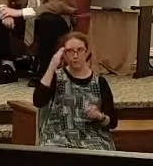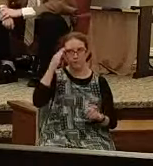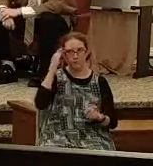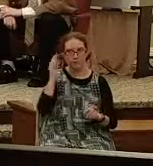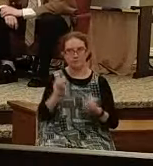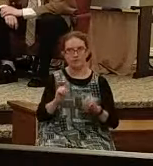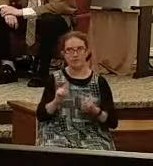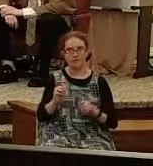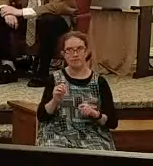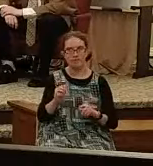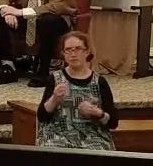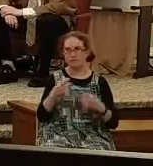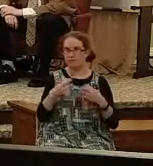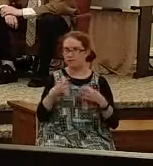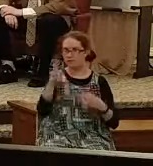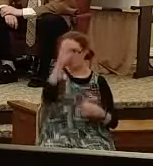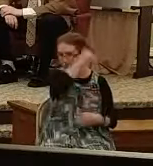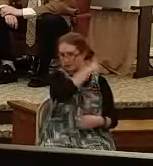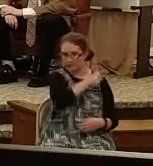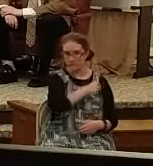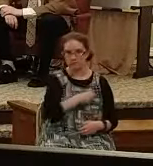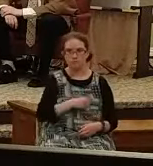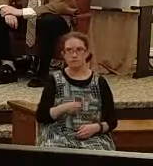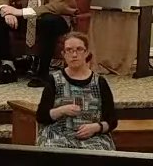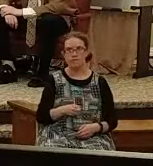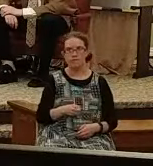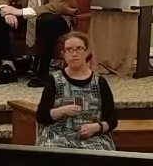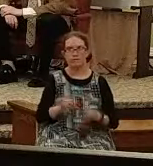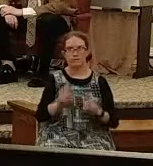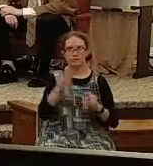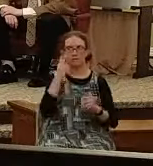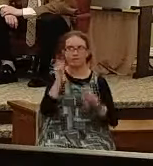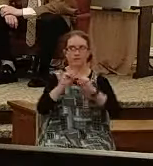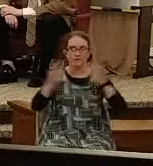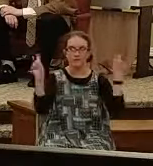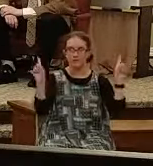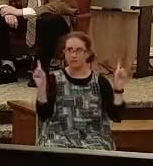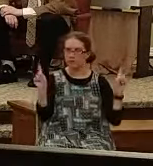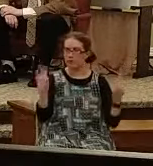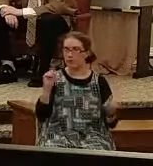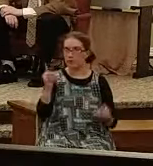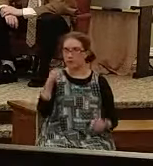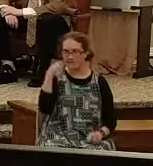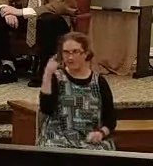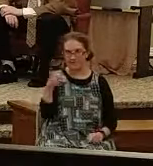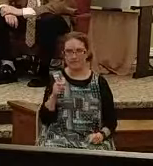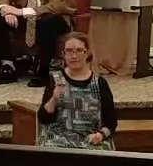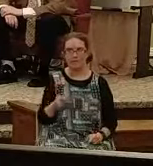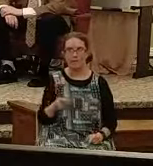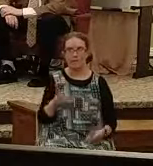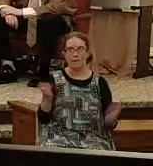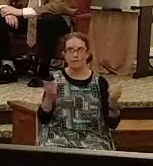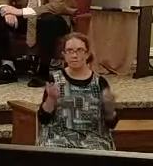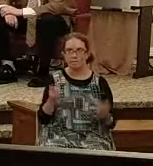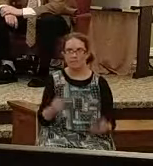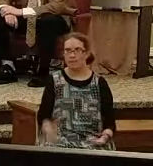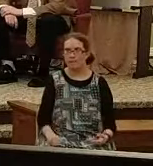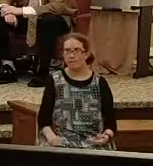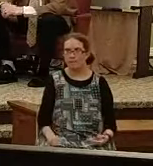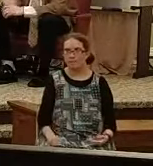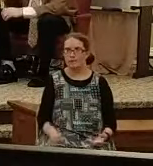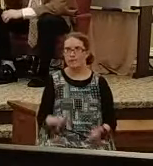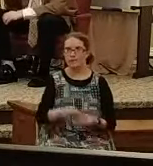are just missing. You notice that they're looking different. And nobody said anything. Because you know what it is?